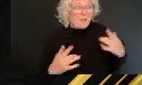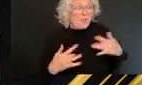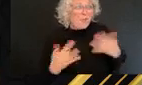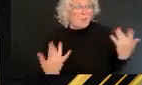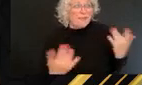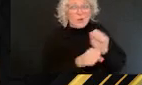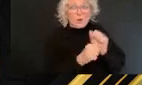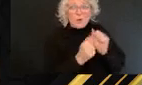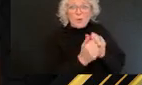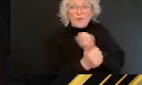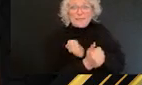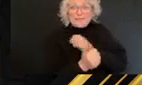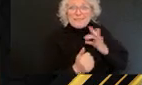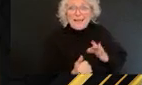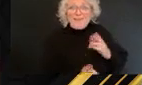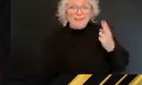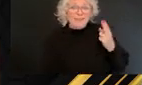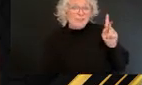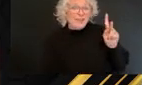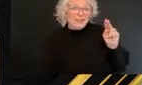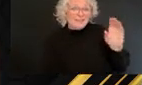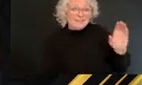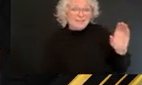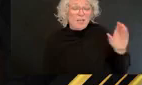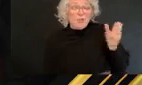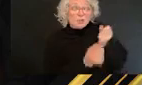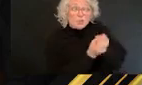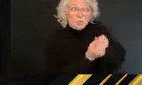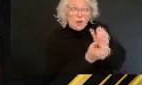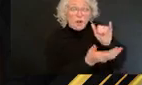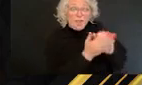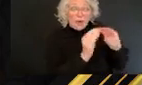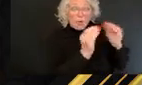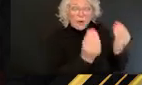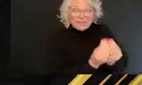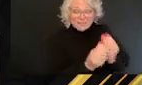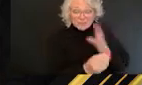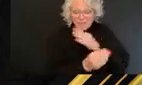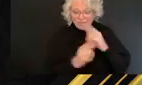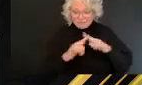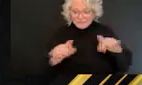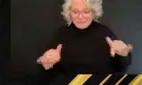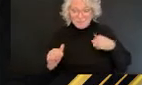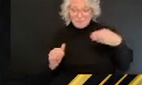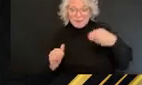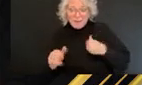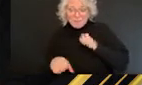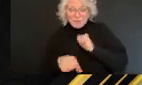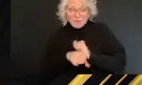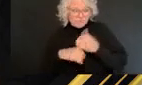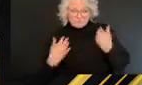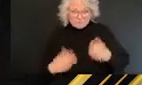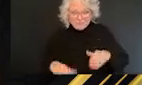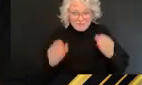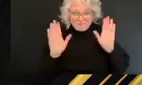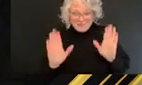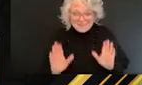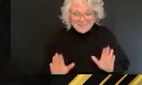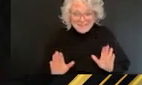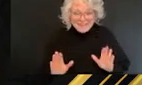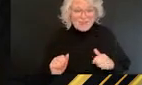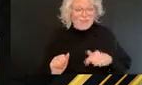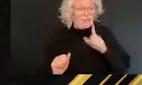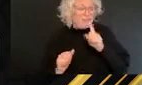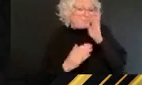that get to work with Helen Keller. We get to support an organization like this while we're working. How cool is that? I am truly humbled to be